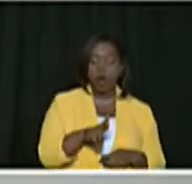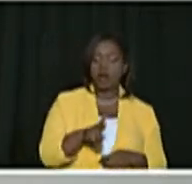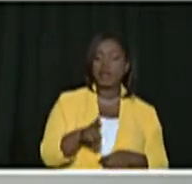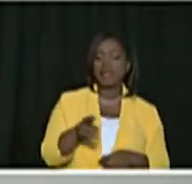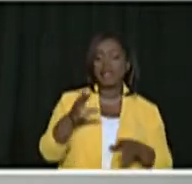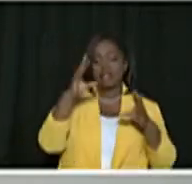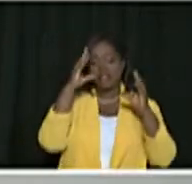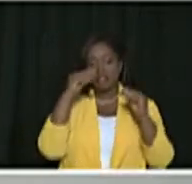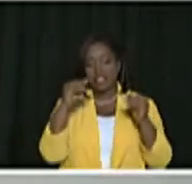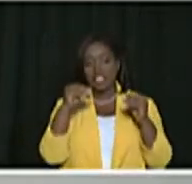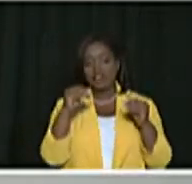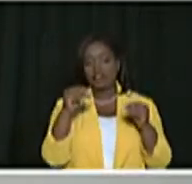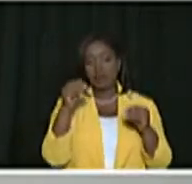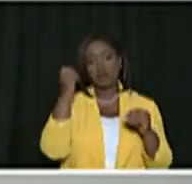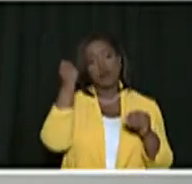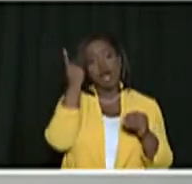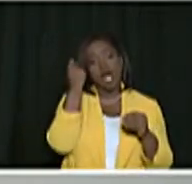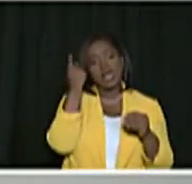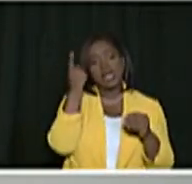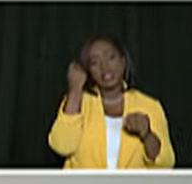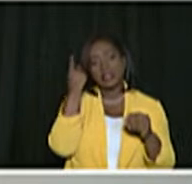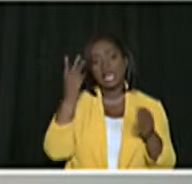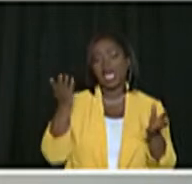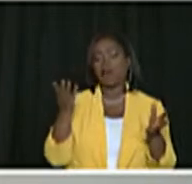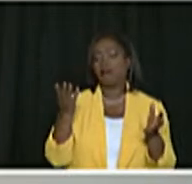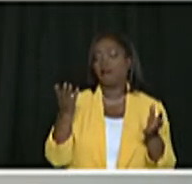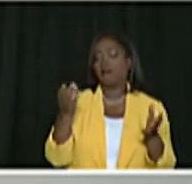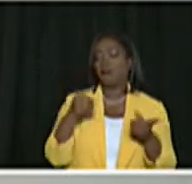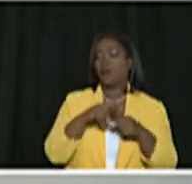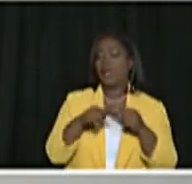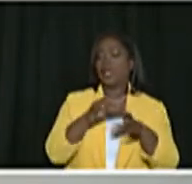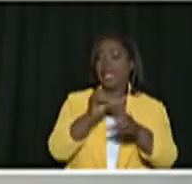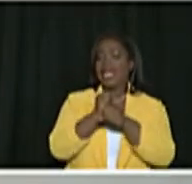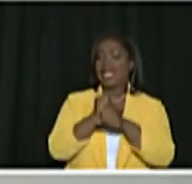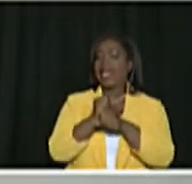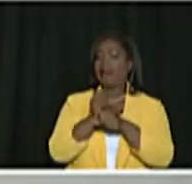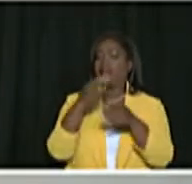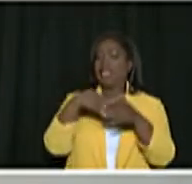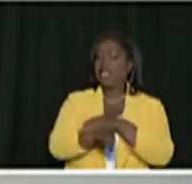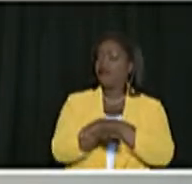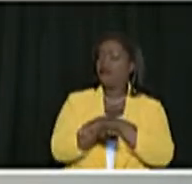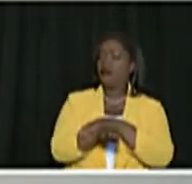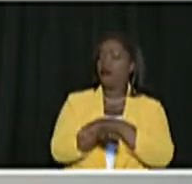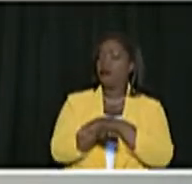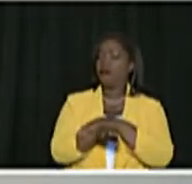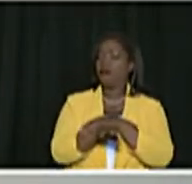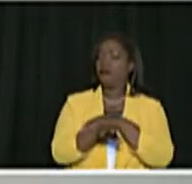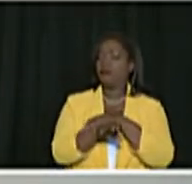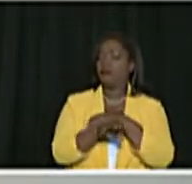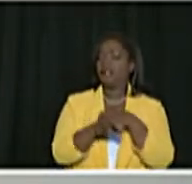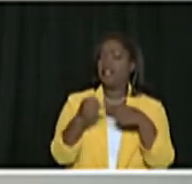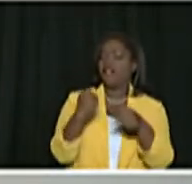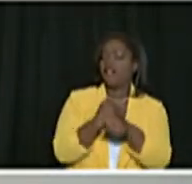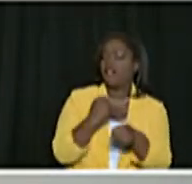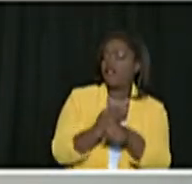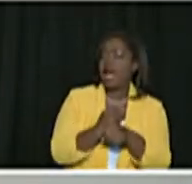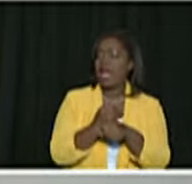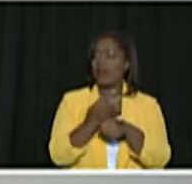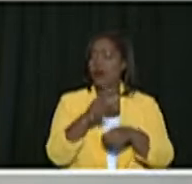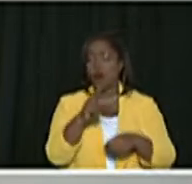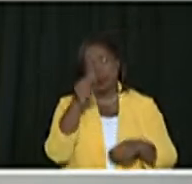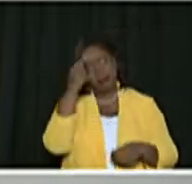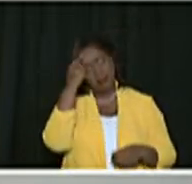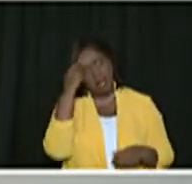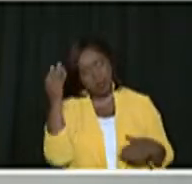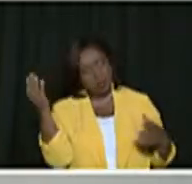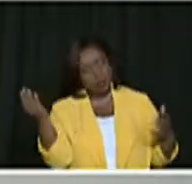up somebody else or they got into a fight? Am I trying to teach them how to be independent? Am I teaching them responsibility? What